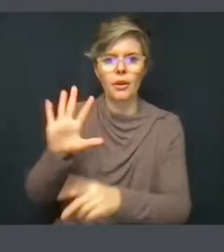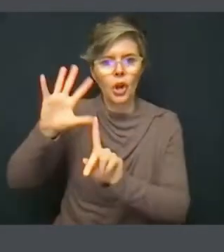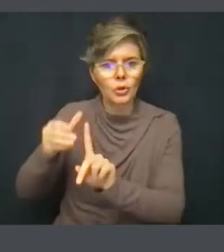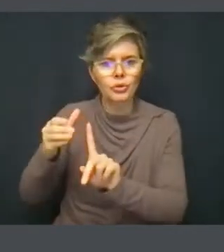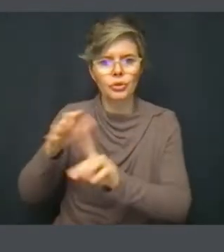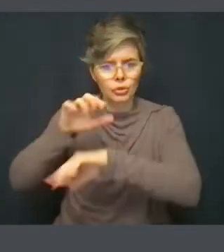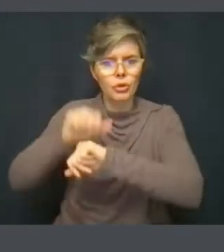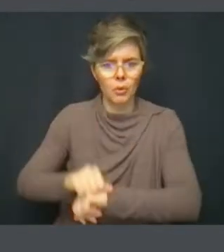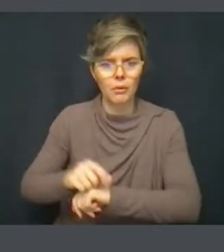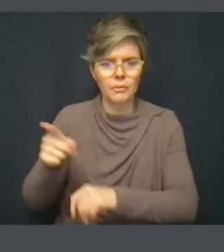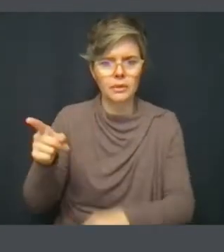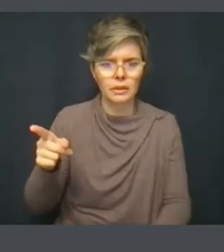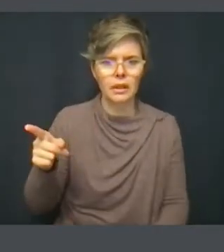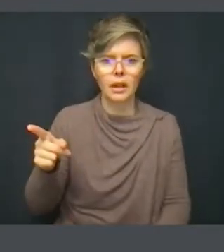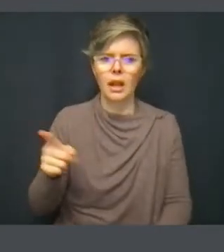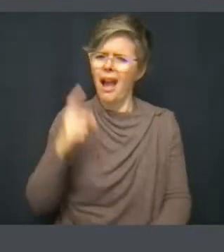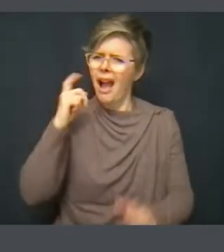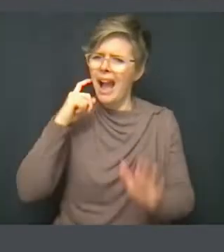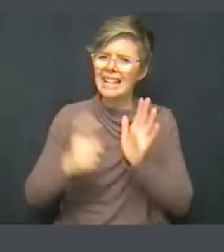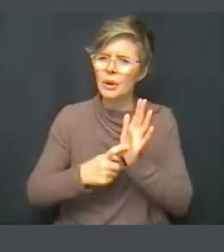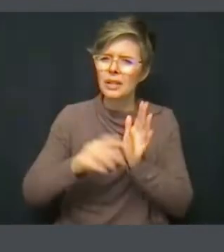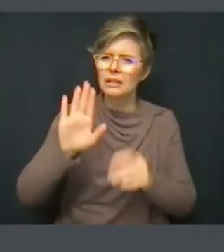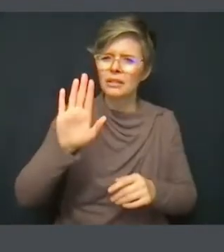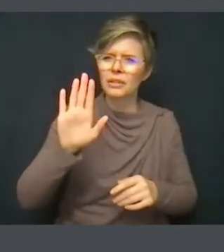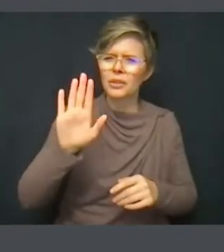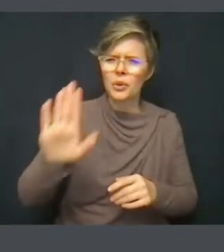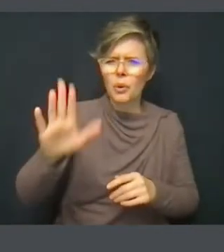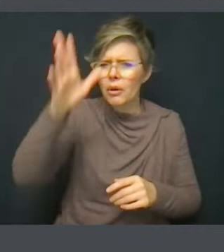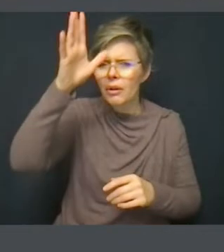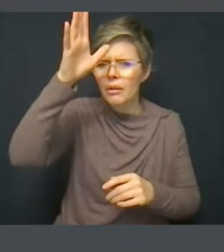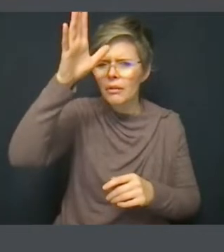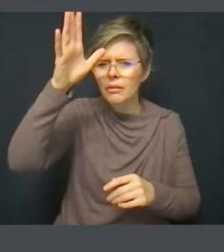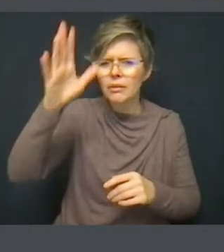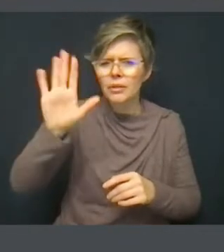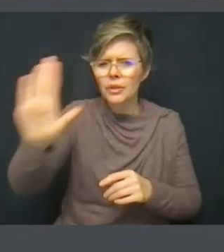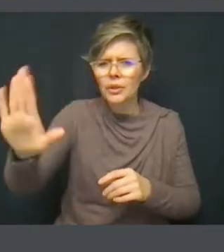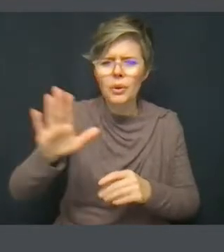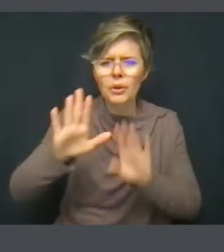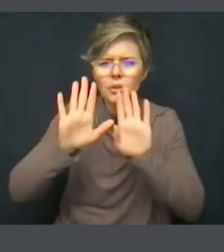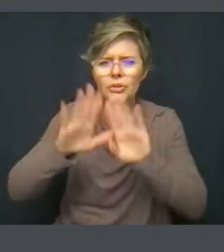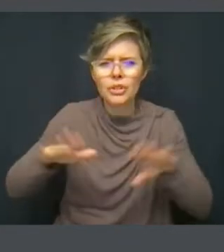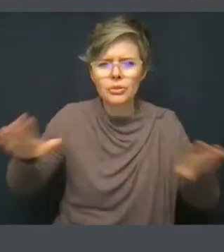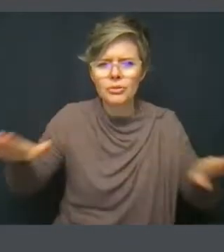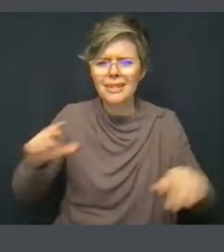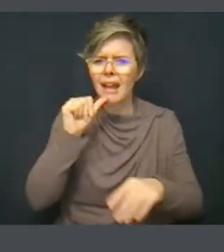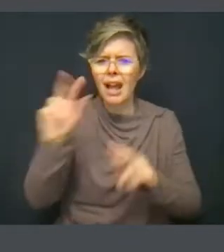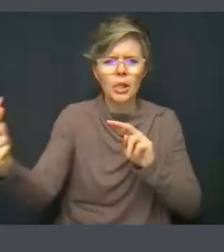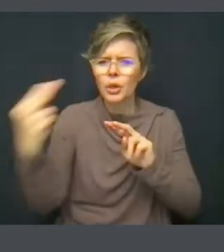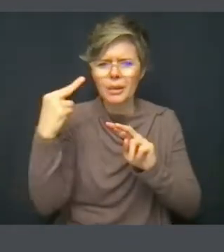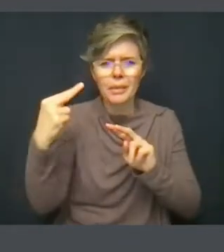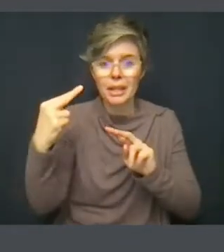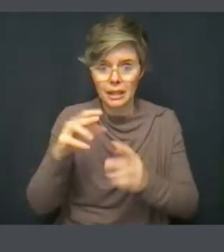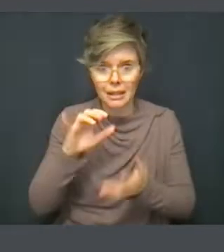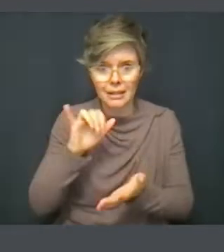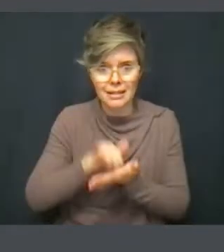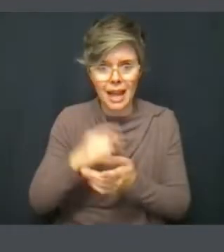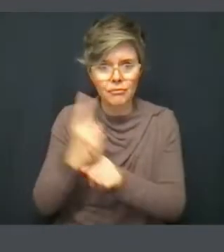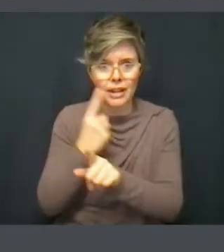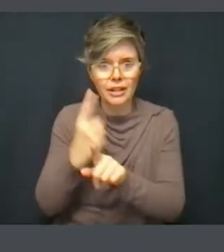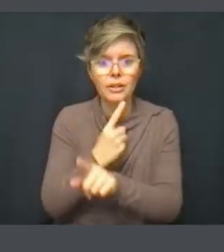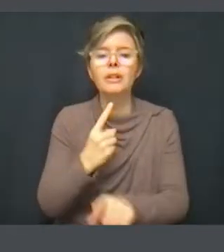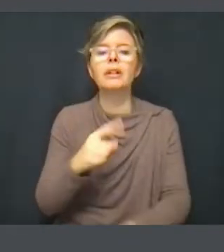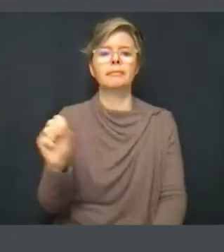I noticed there wasn't any eye contact. Is that normal or not? And they will be like, well, yeah, you're an adult, so my kid knows not to like look